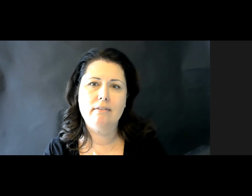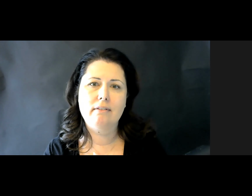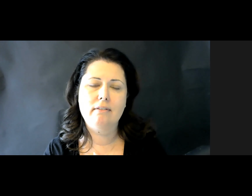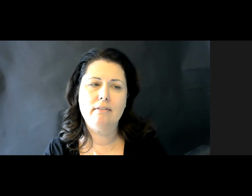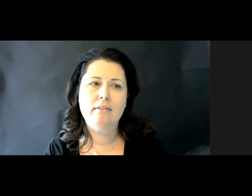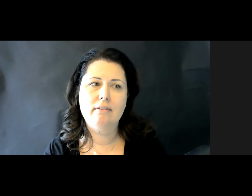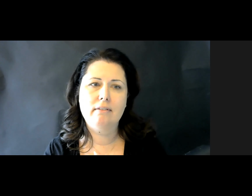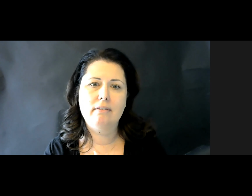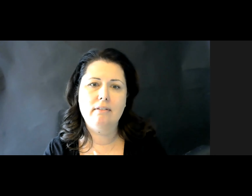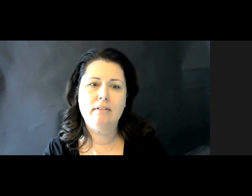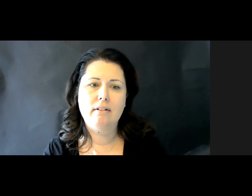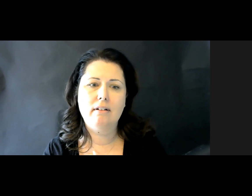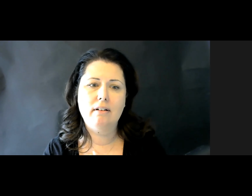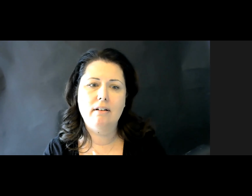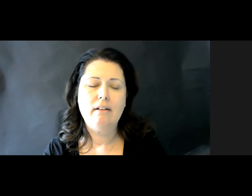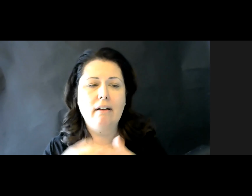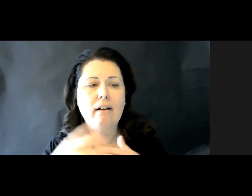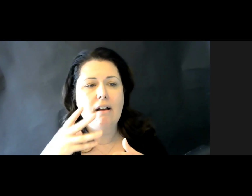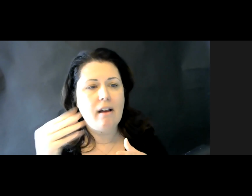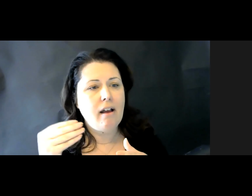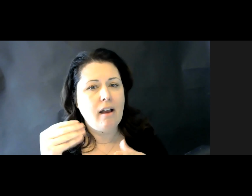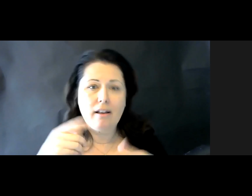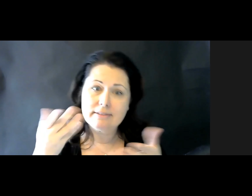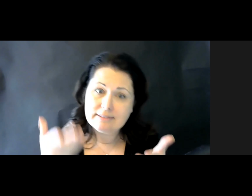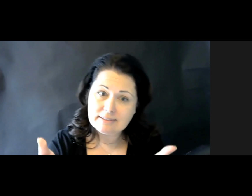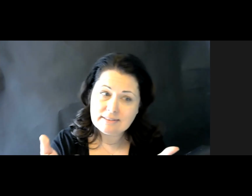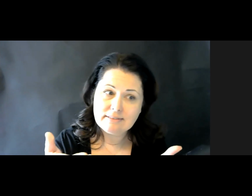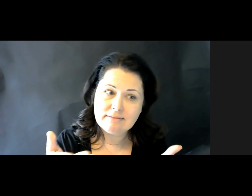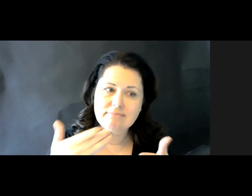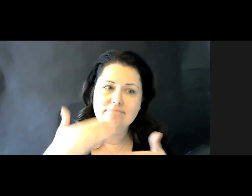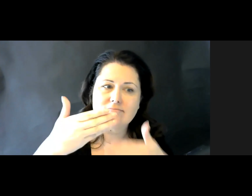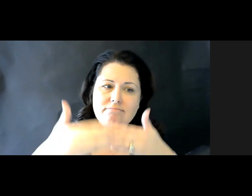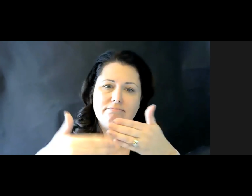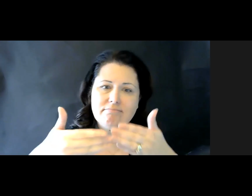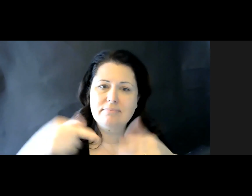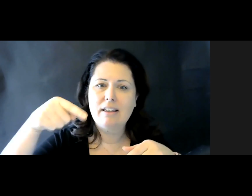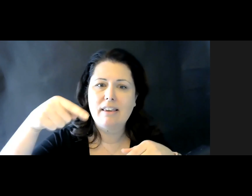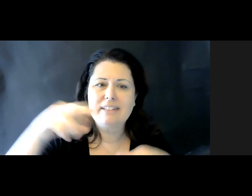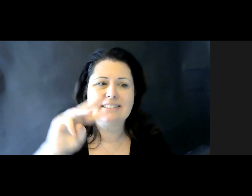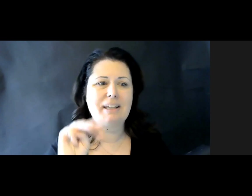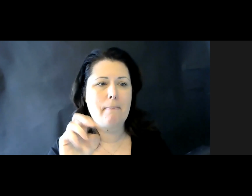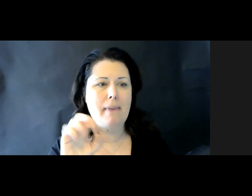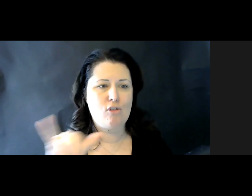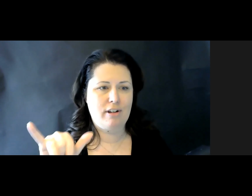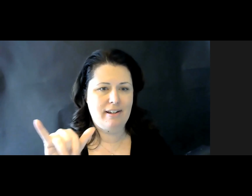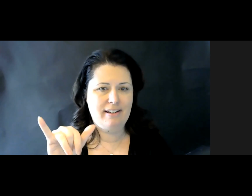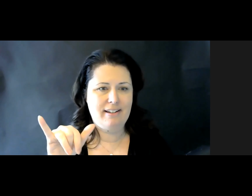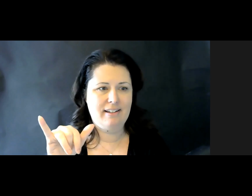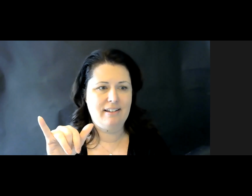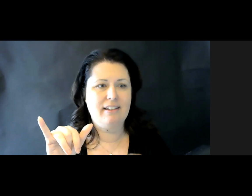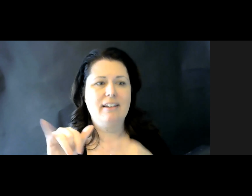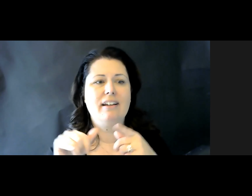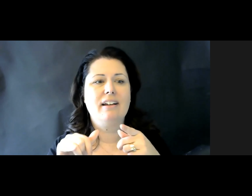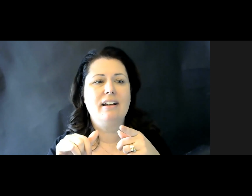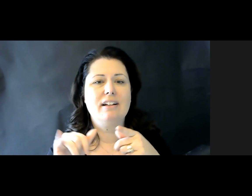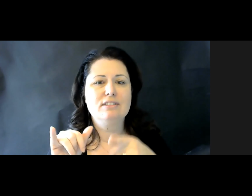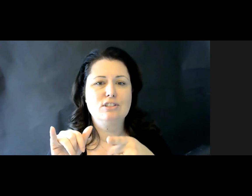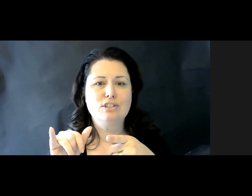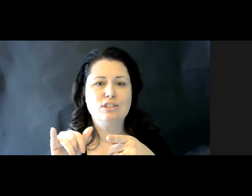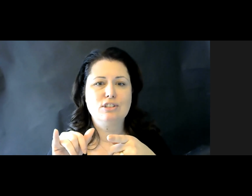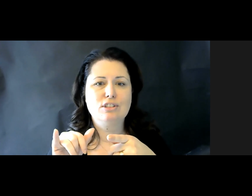And as we come in, so this is Mary. She is one of